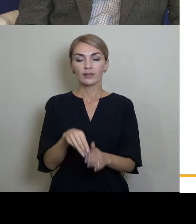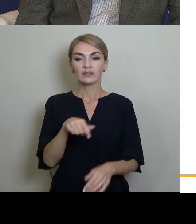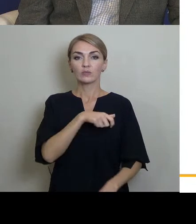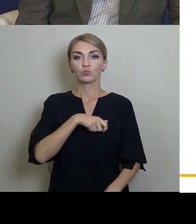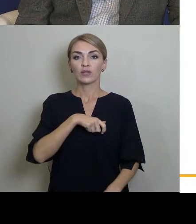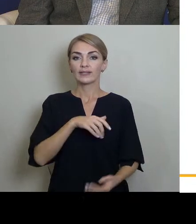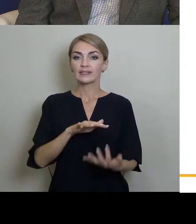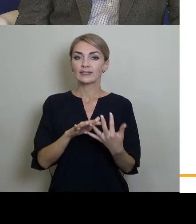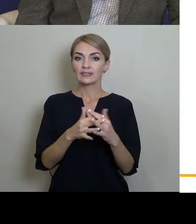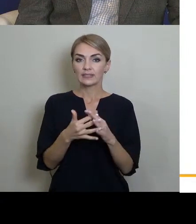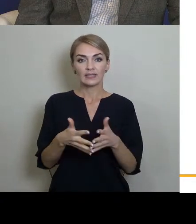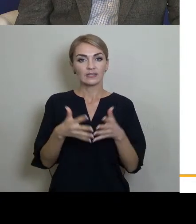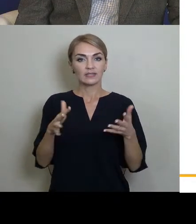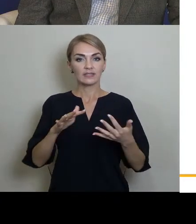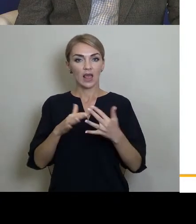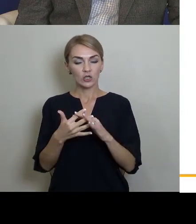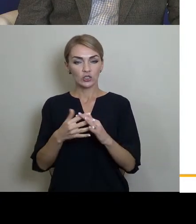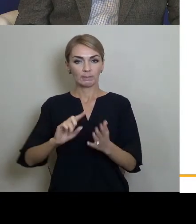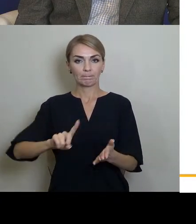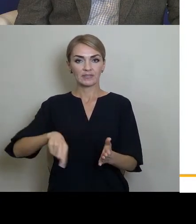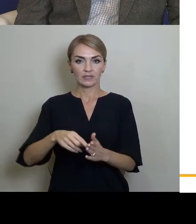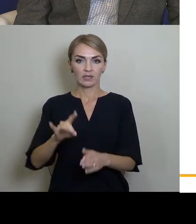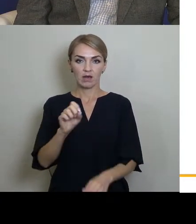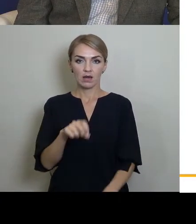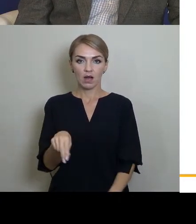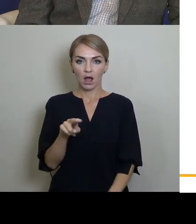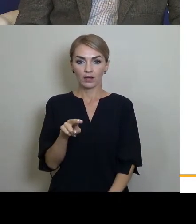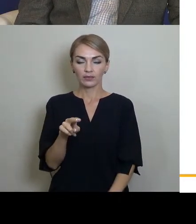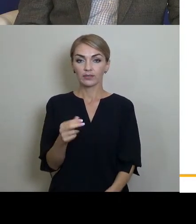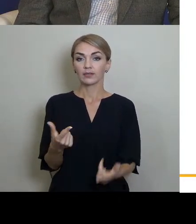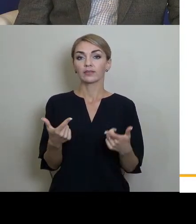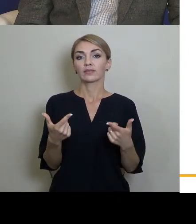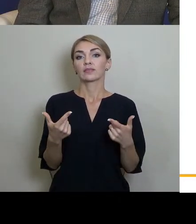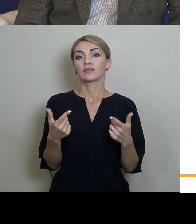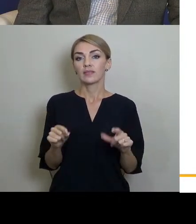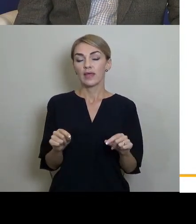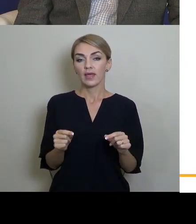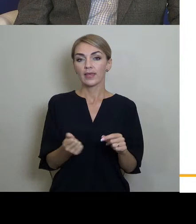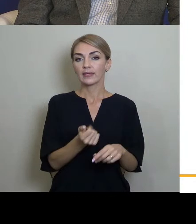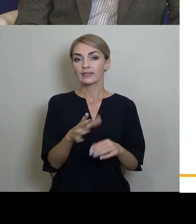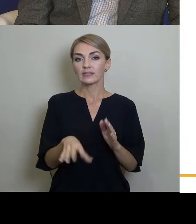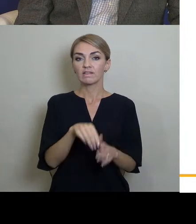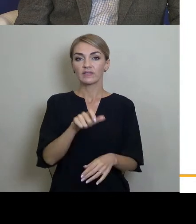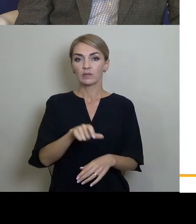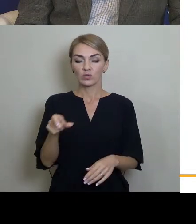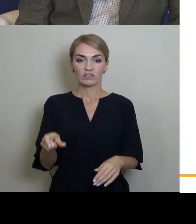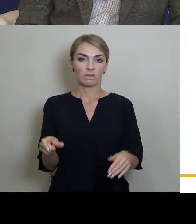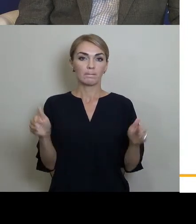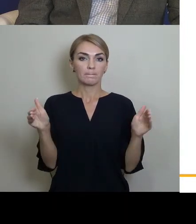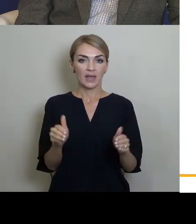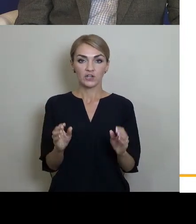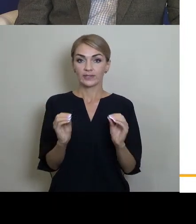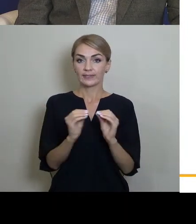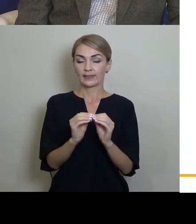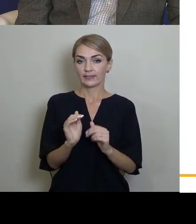multi-mandate majoritarian system is going to be used for the first time, and the councillors of the village councils and towns